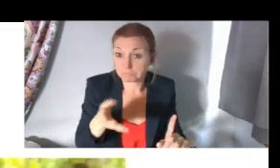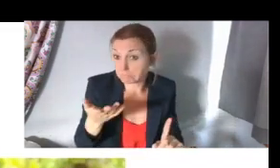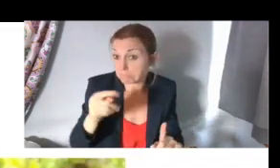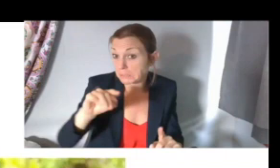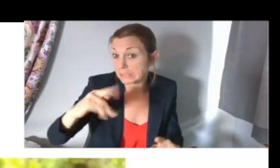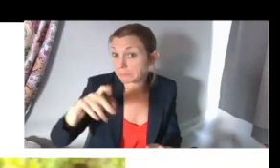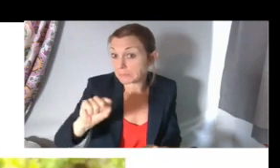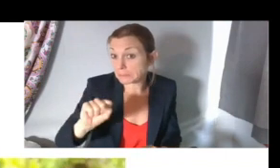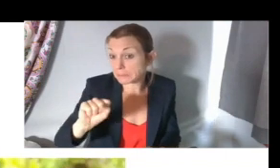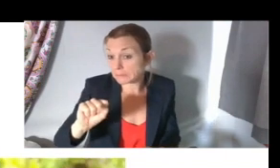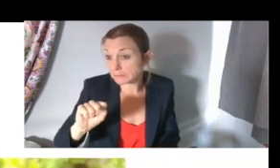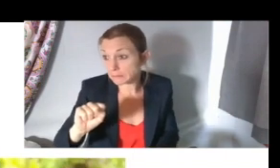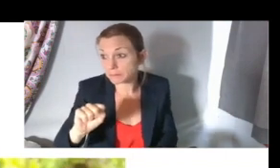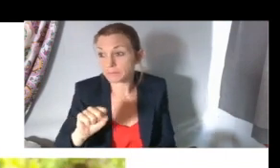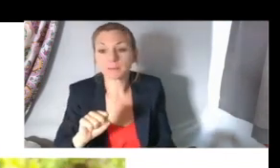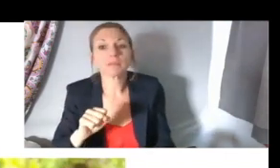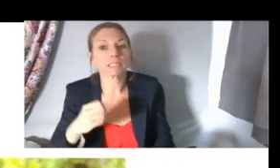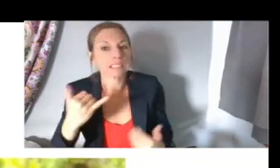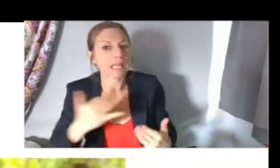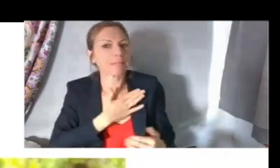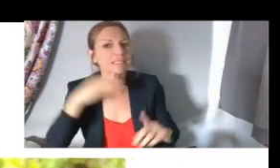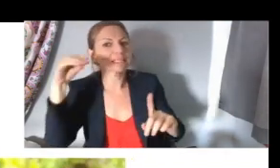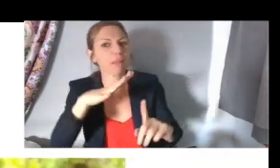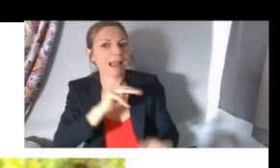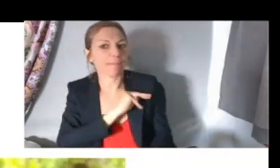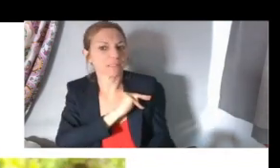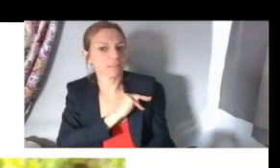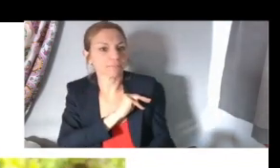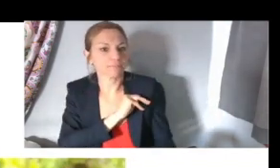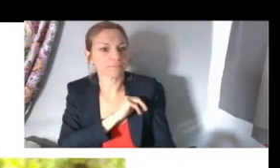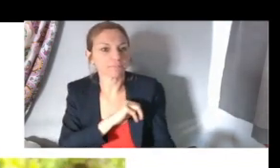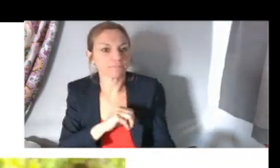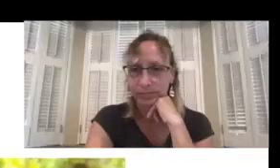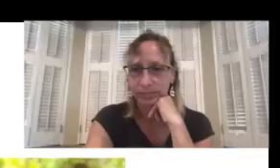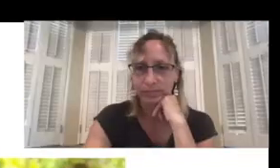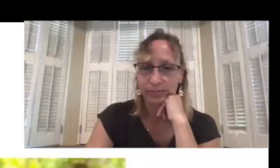Gabby, could you switch to spotlight to Melissa, please? Yes.